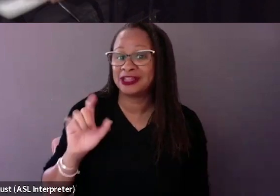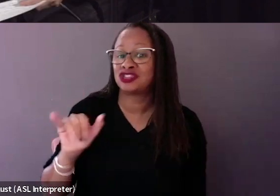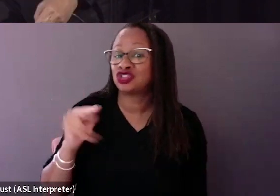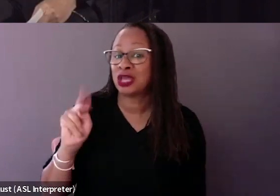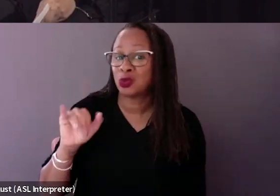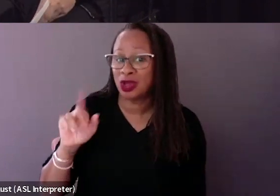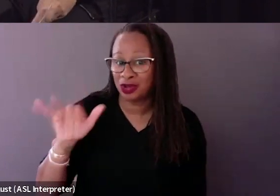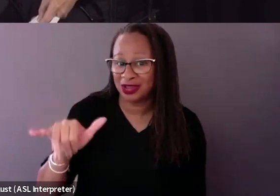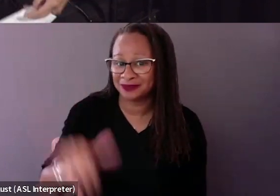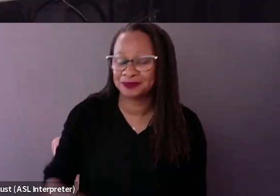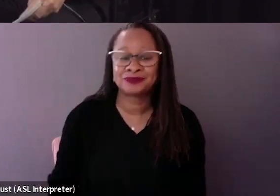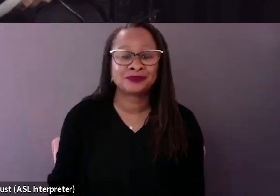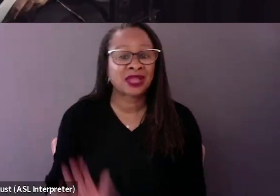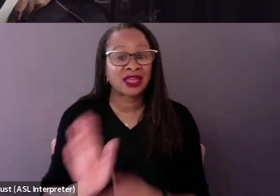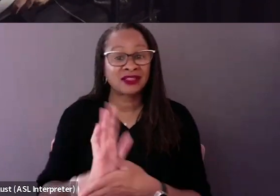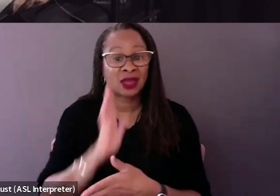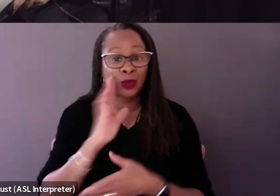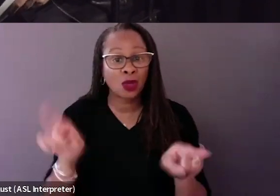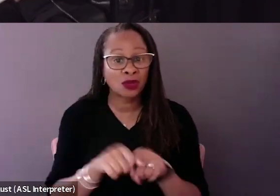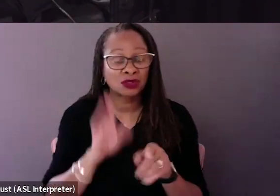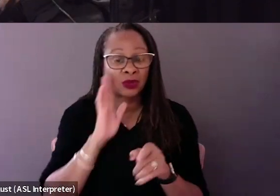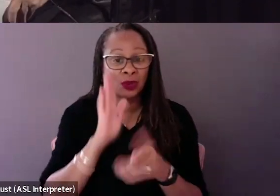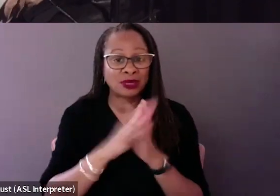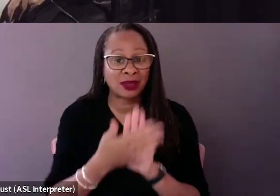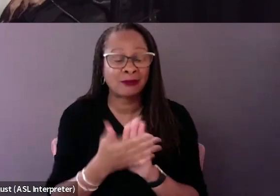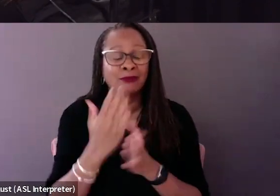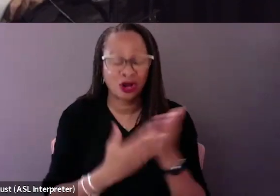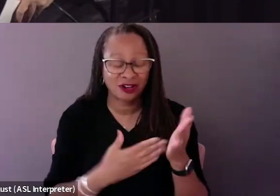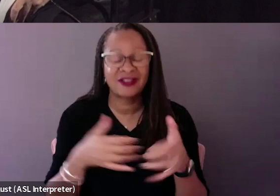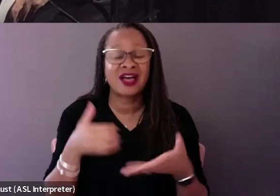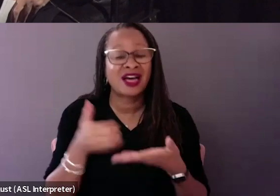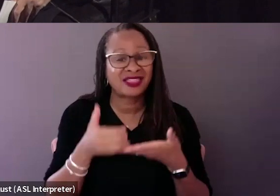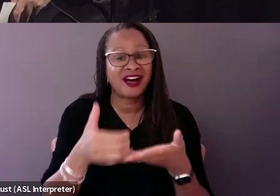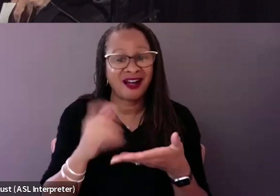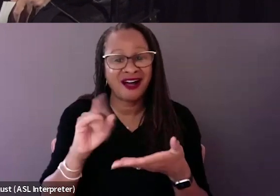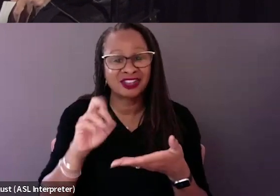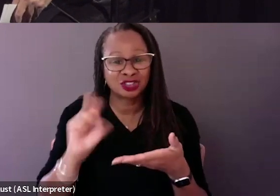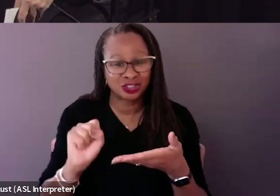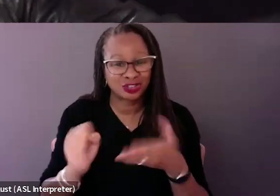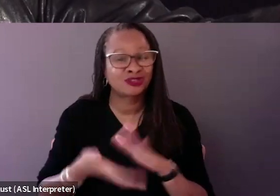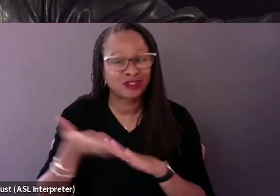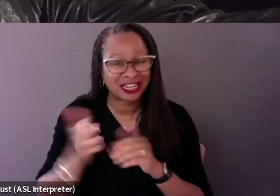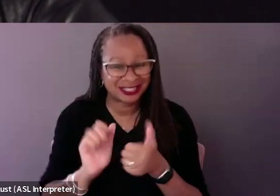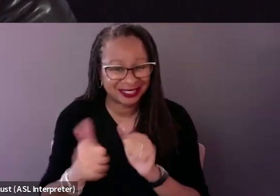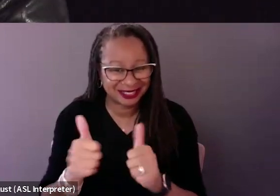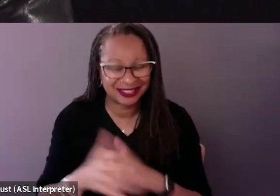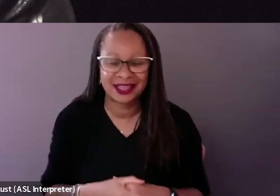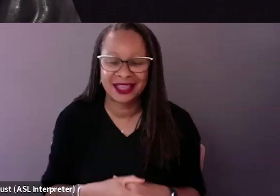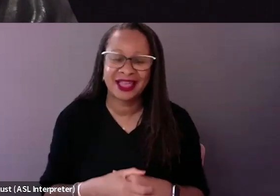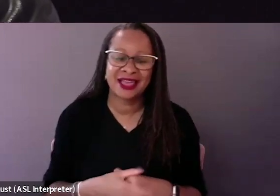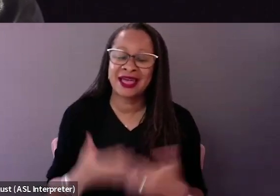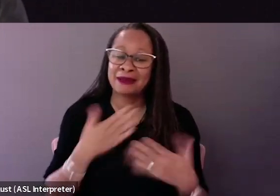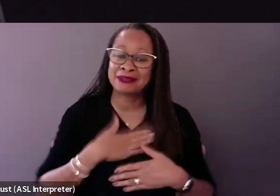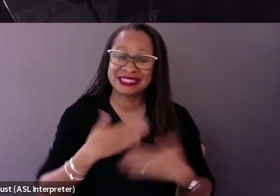happens. And the film will also be part of the Oscar race. So congratulations. Thank on you so that. much. Thanks. Please thank you again